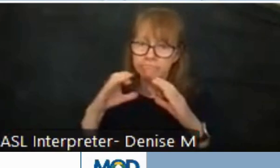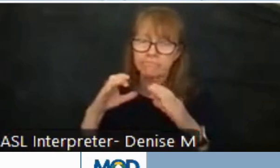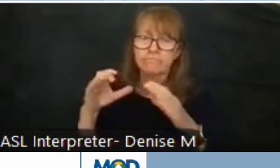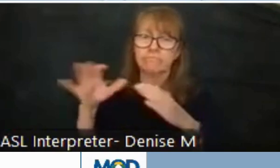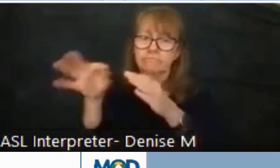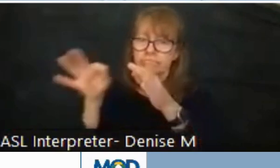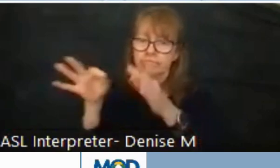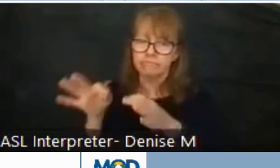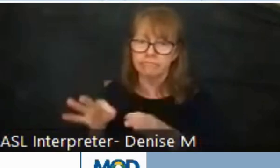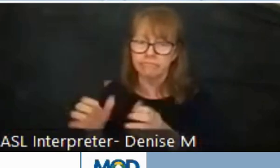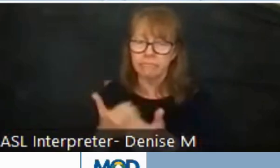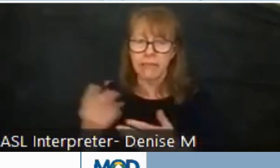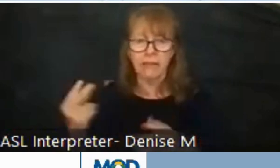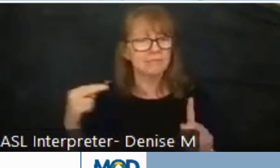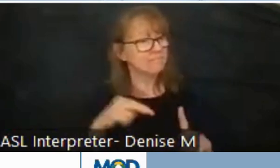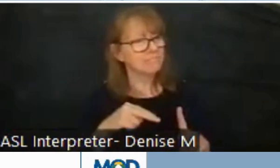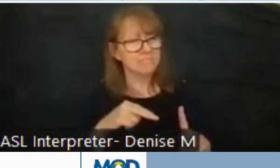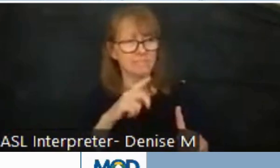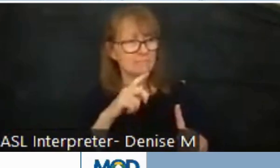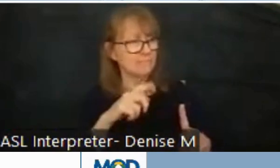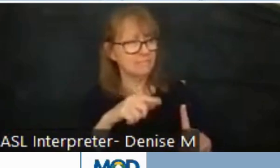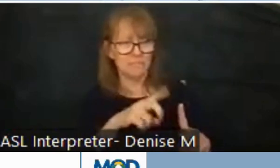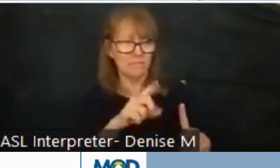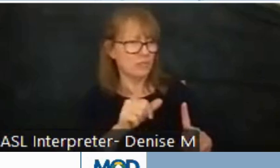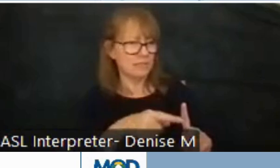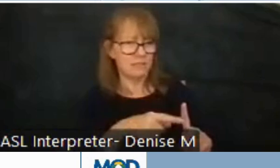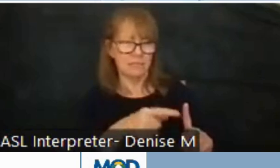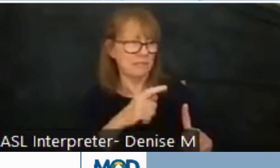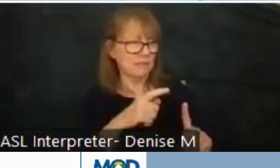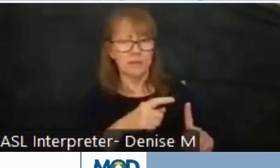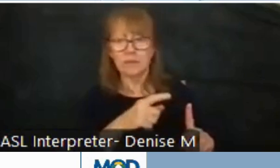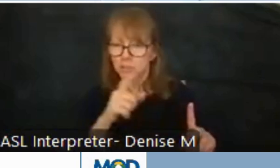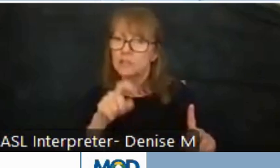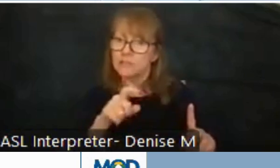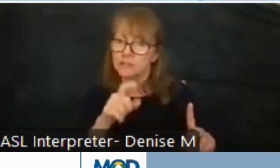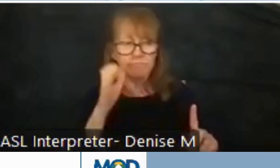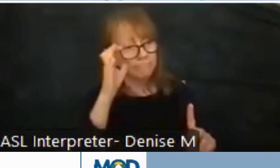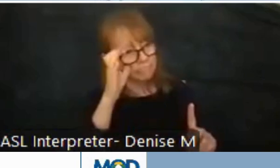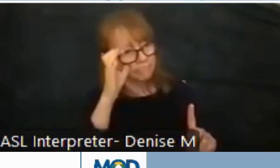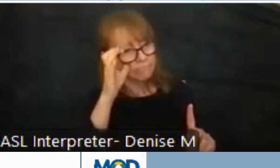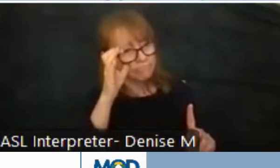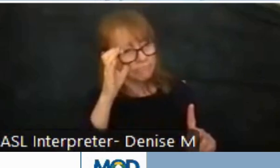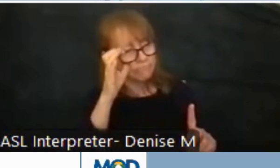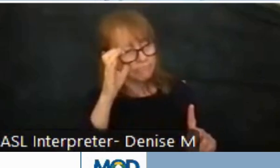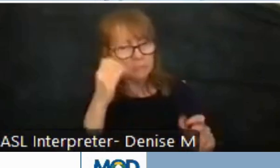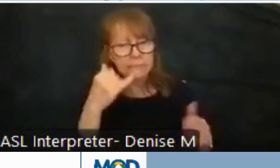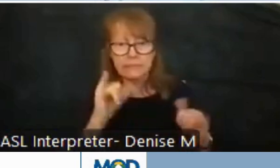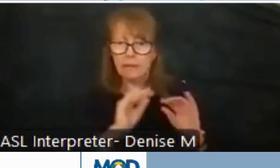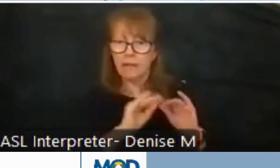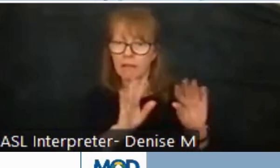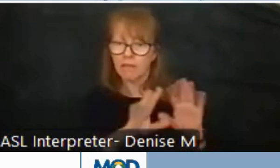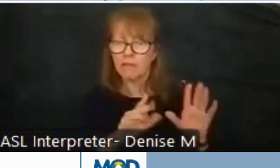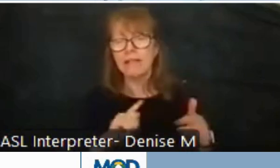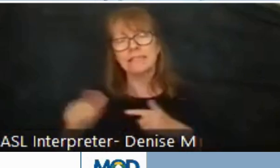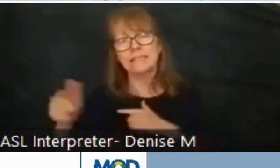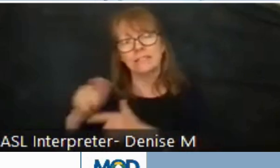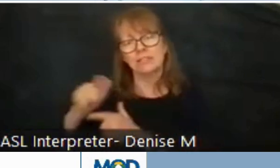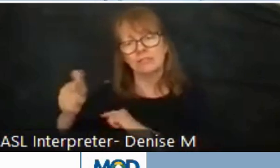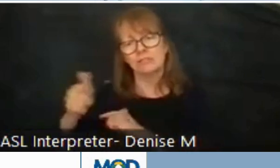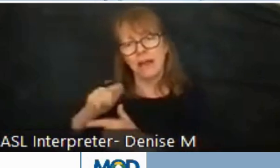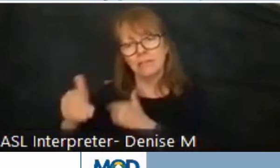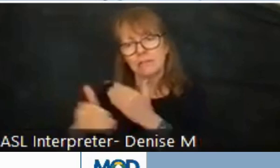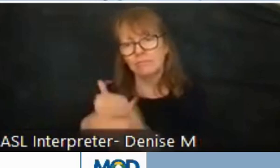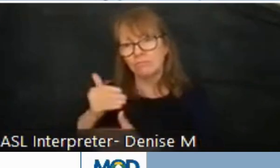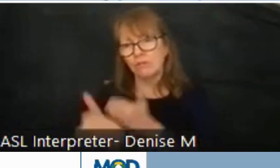have a disability-related need, they should still give you a chance to clarify. That's part of the interactive process that we'll